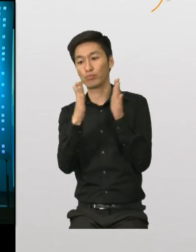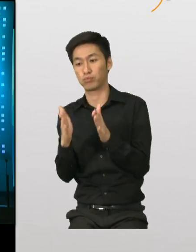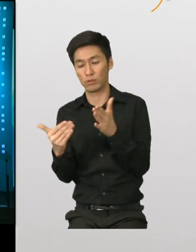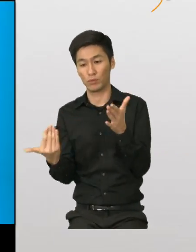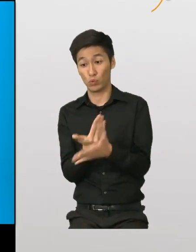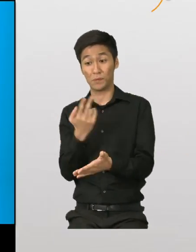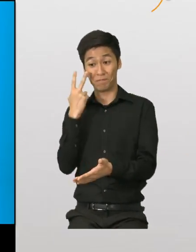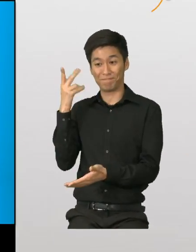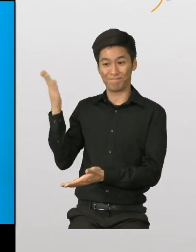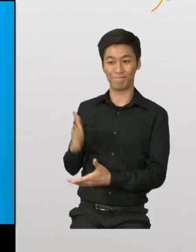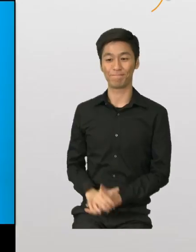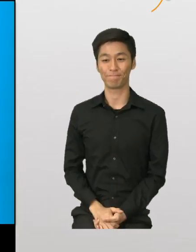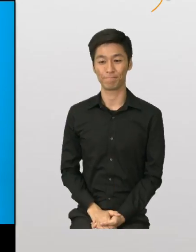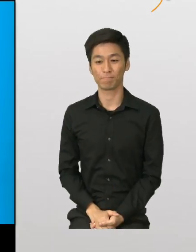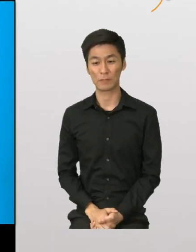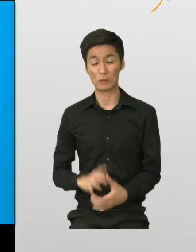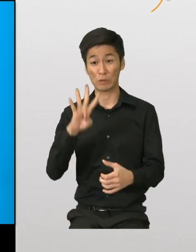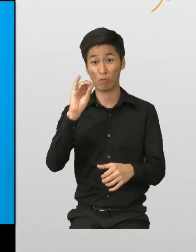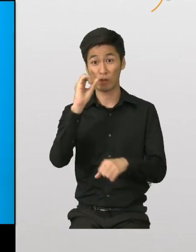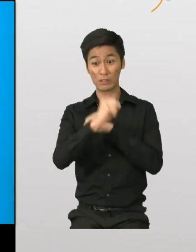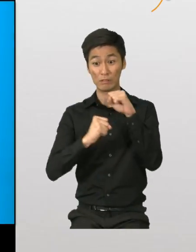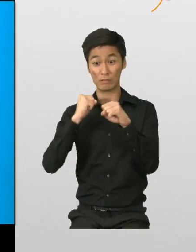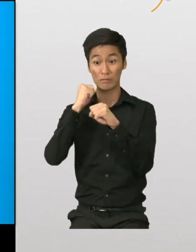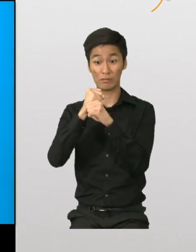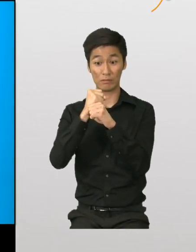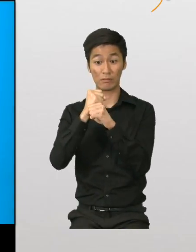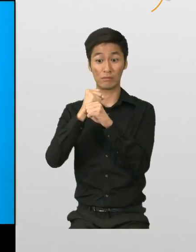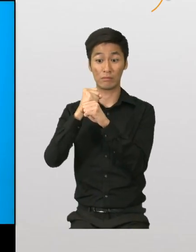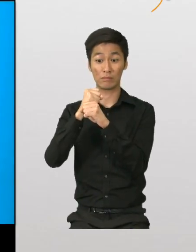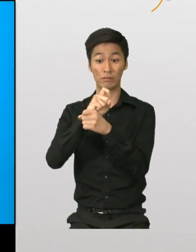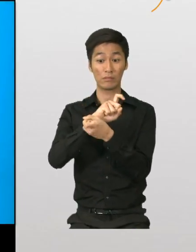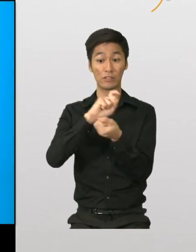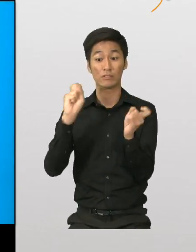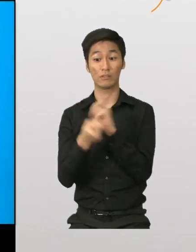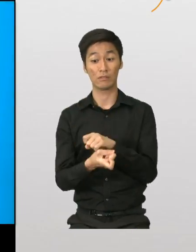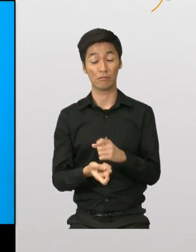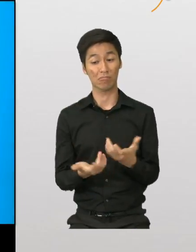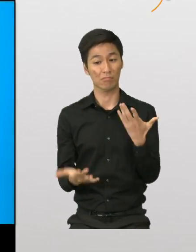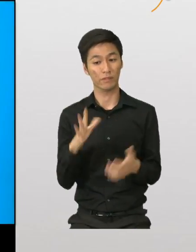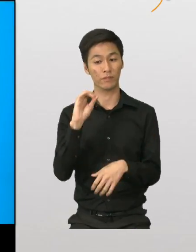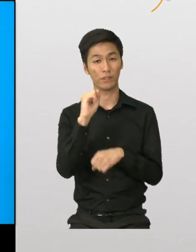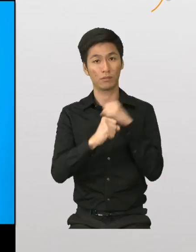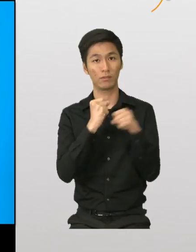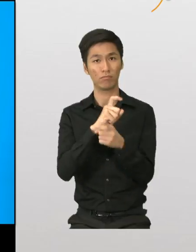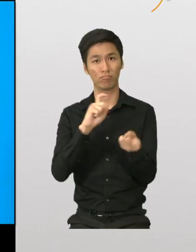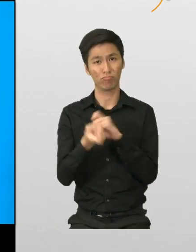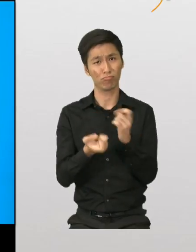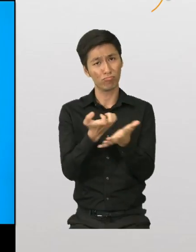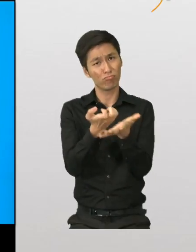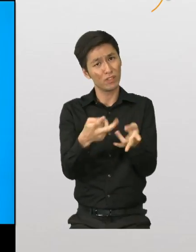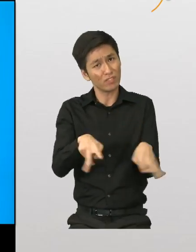years change, or 50 years change. It makes economic sense in such